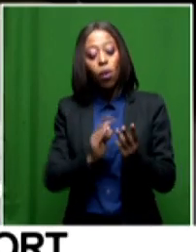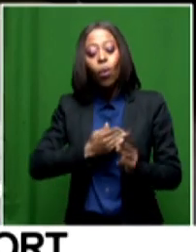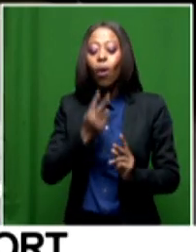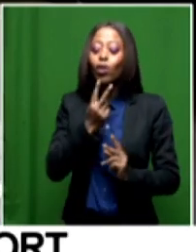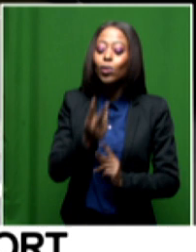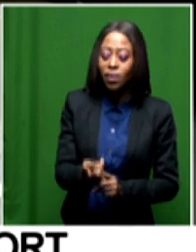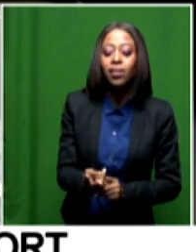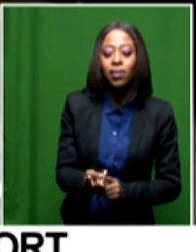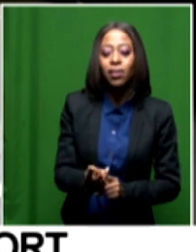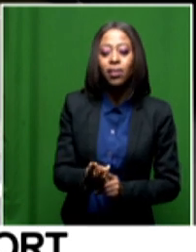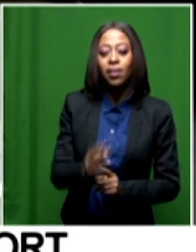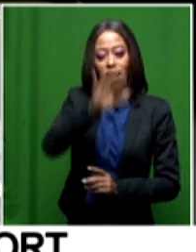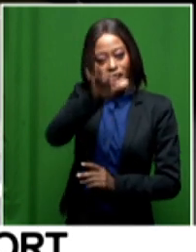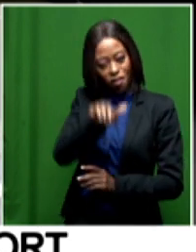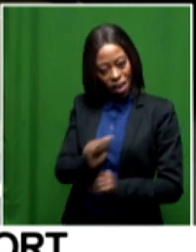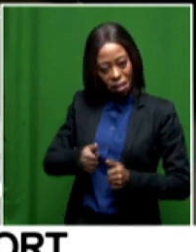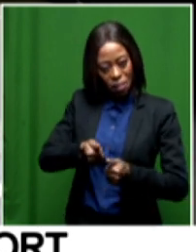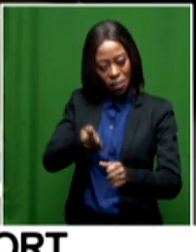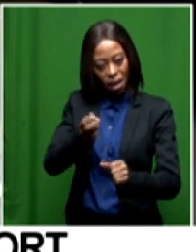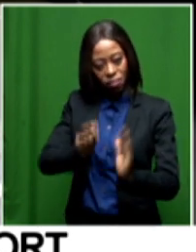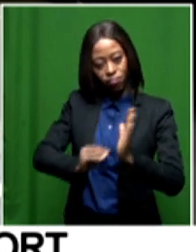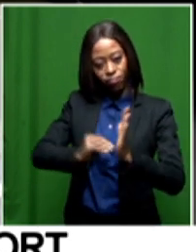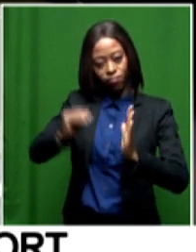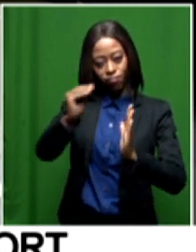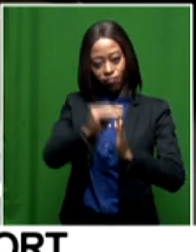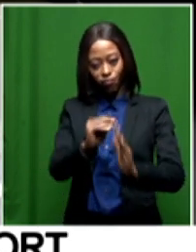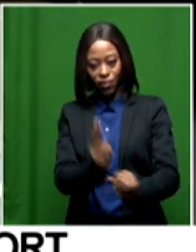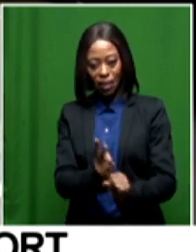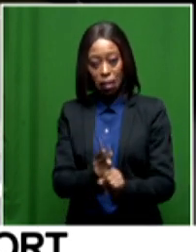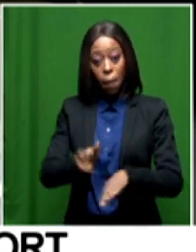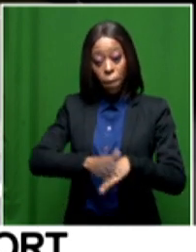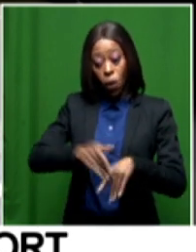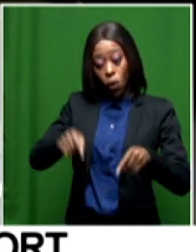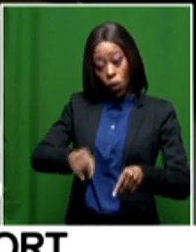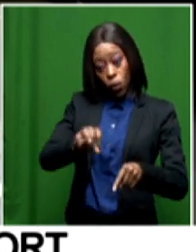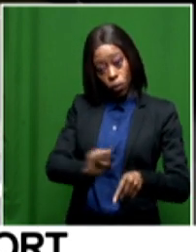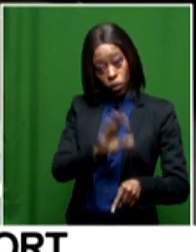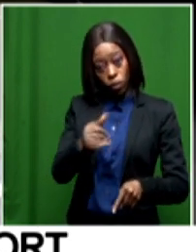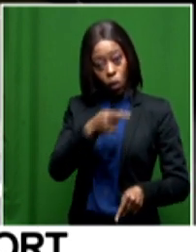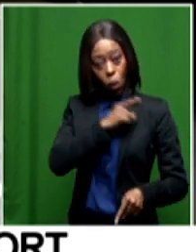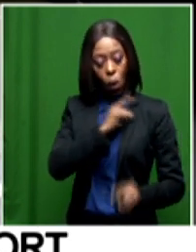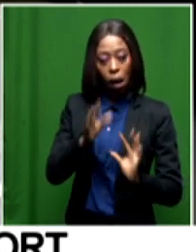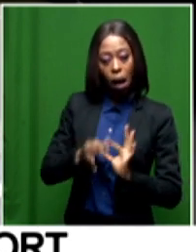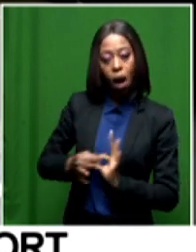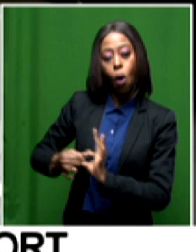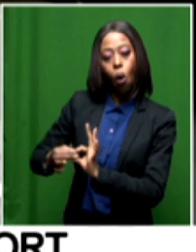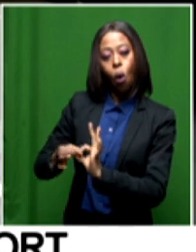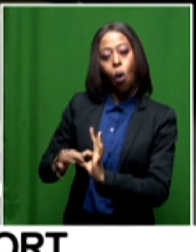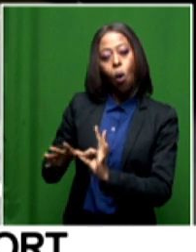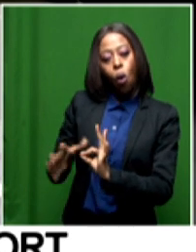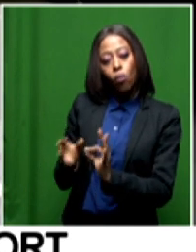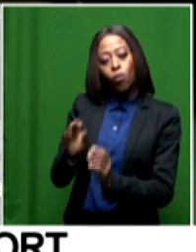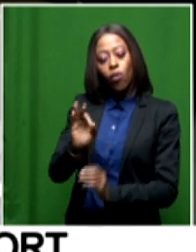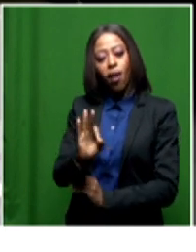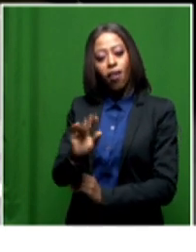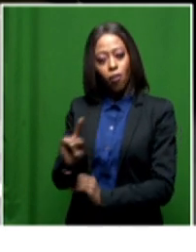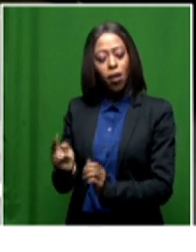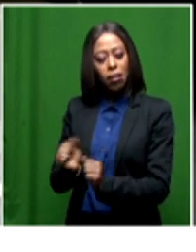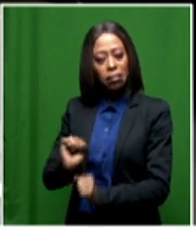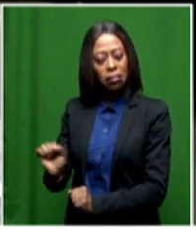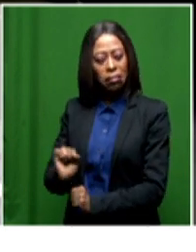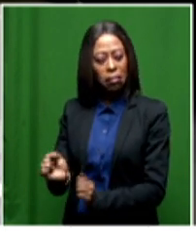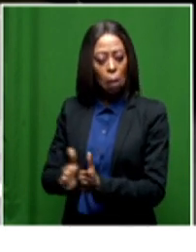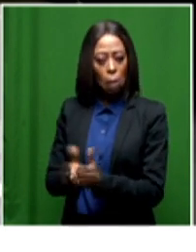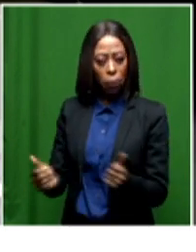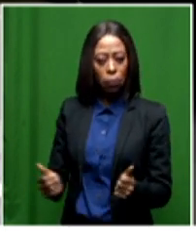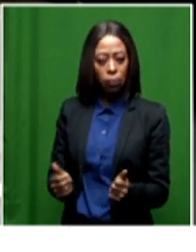see Africa back on the map, and South Africa, because that is, you know, the home of Formula One motorsport, you know,